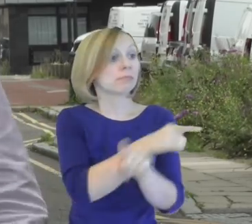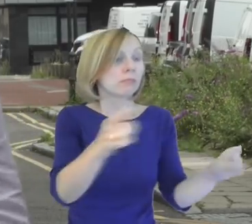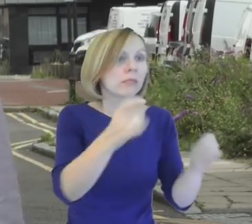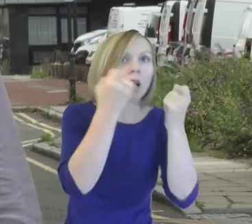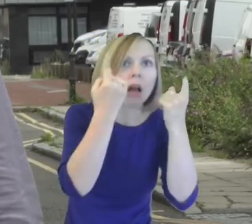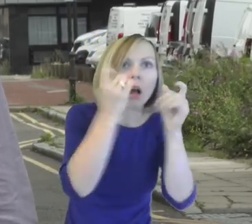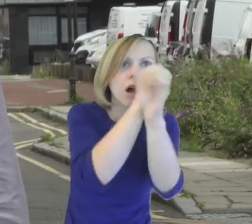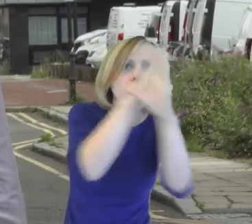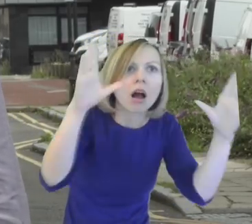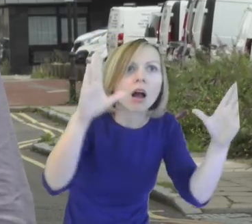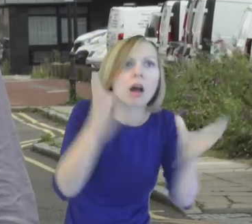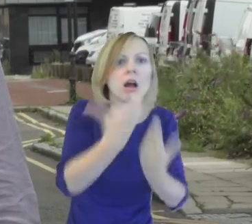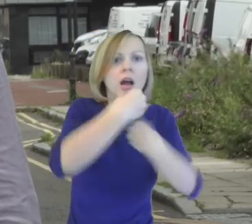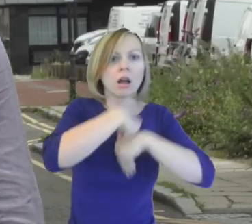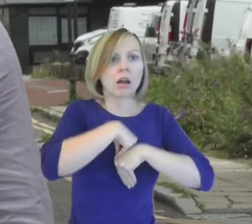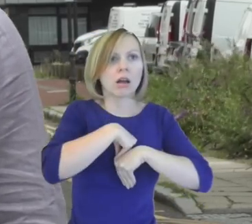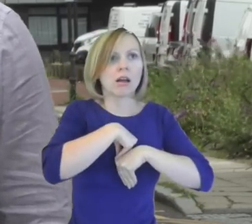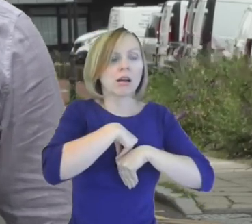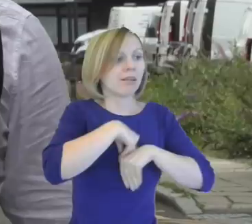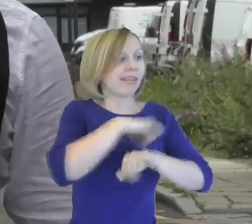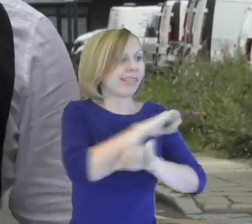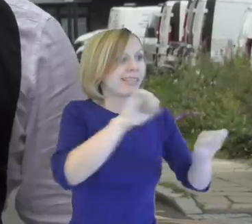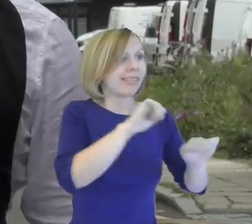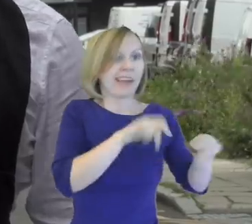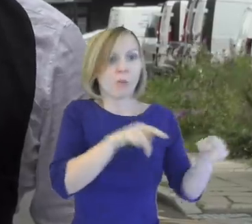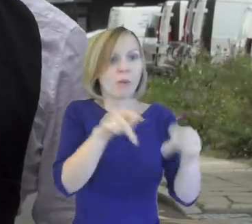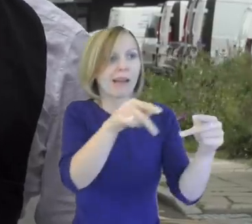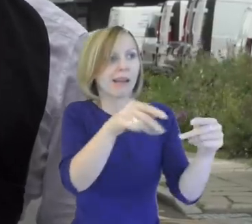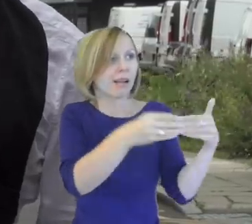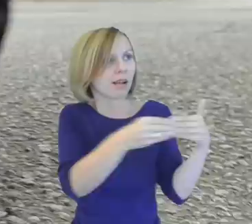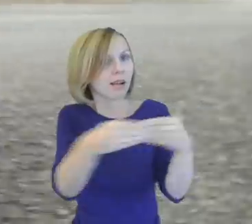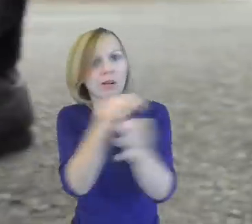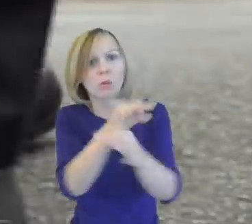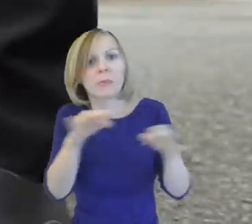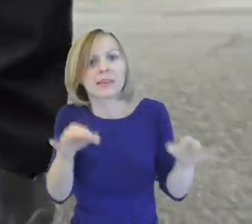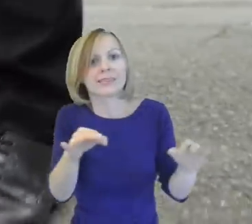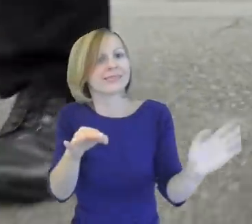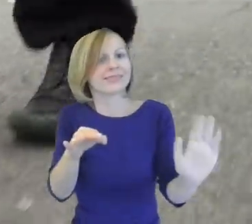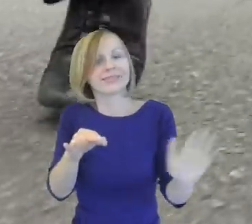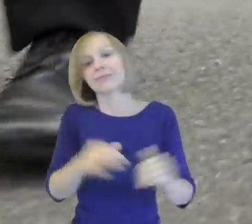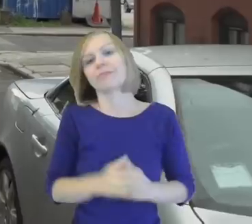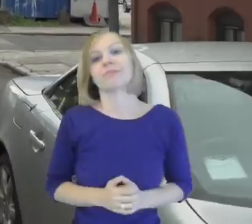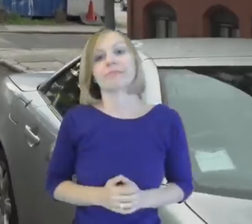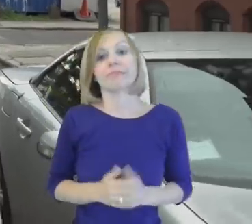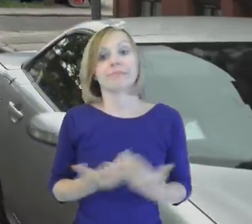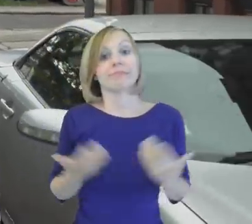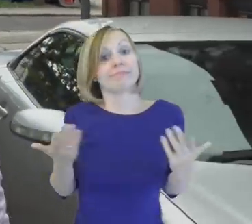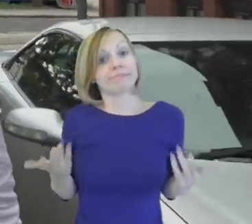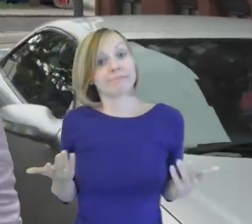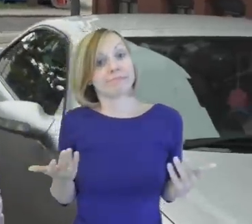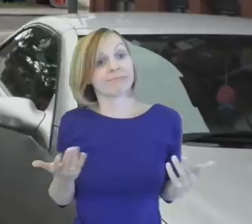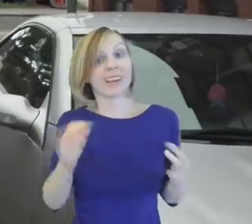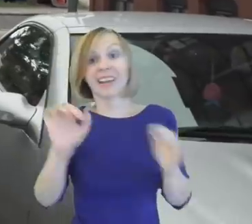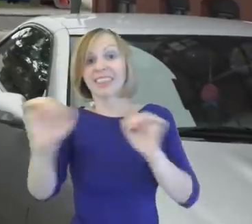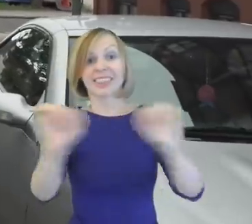their ears. People didn't guide their feet into the way of peace. Because that's the thing about feet, those feet,